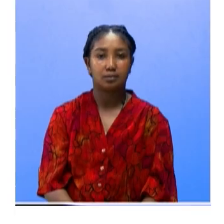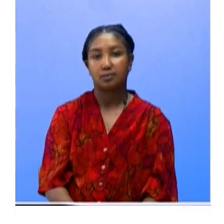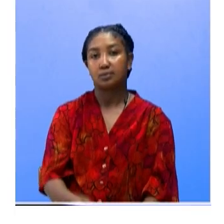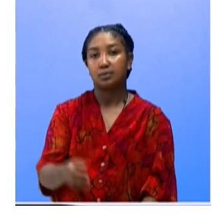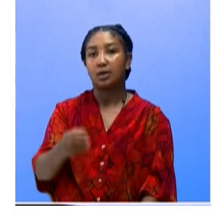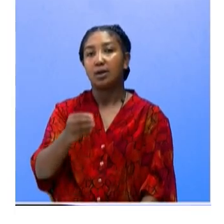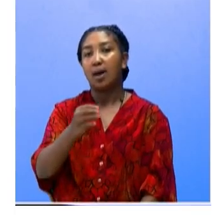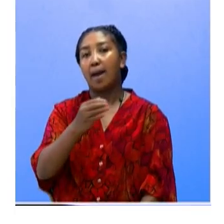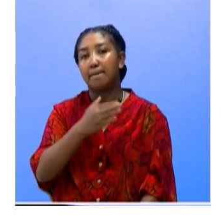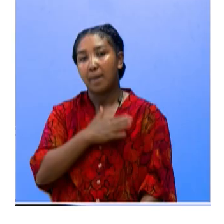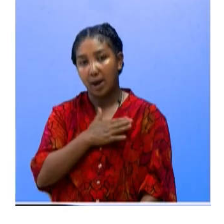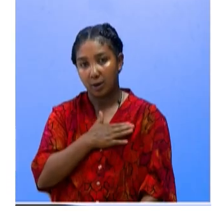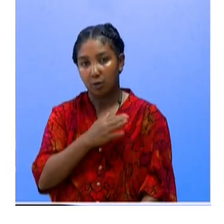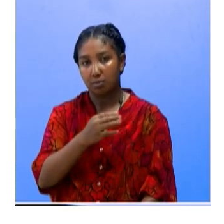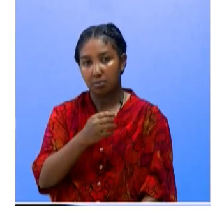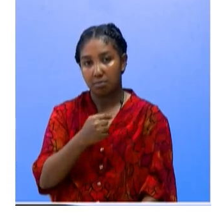my